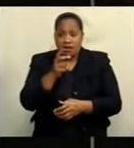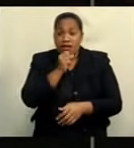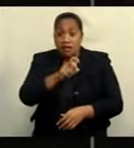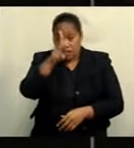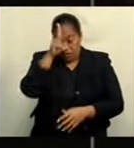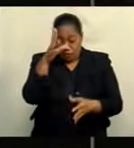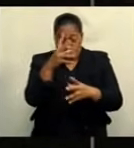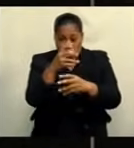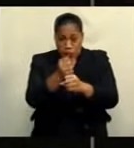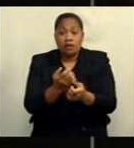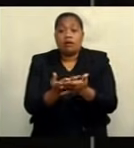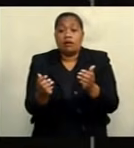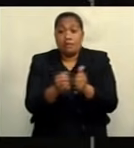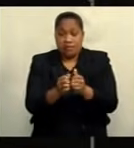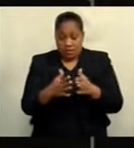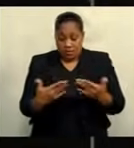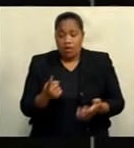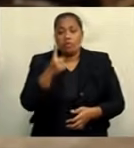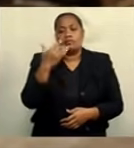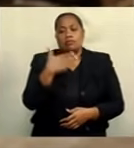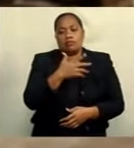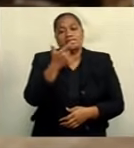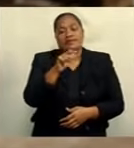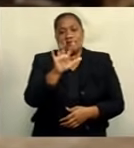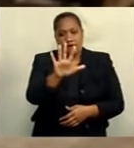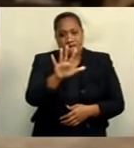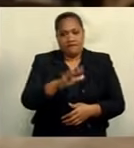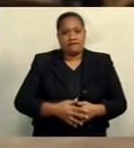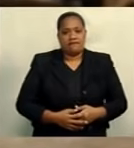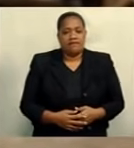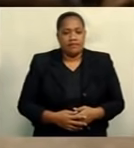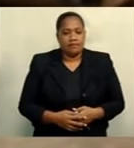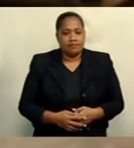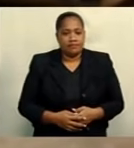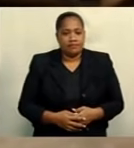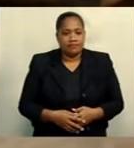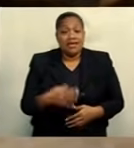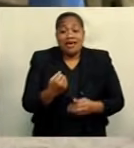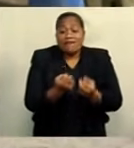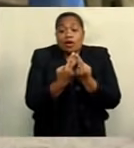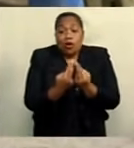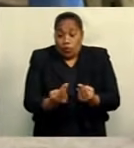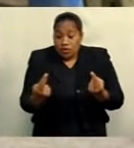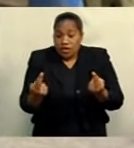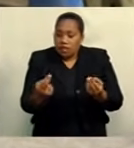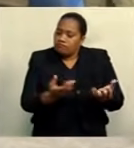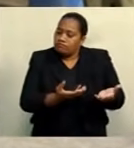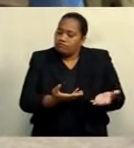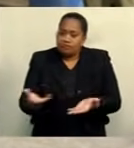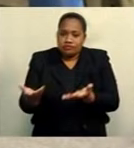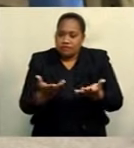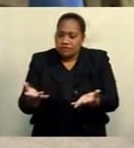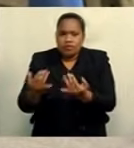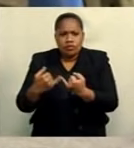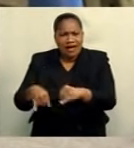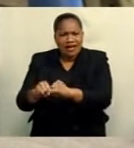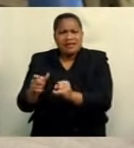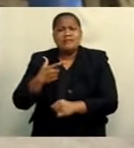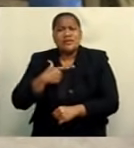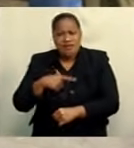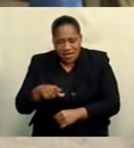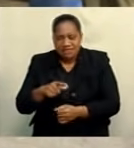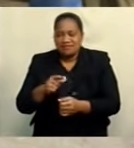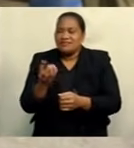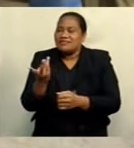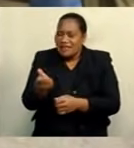the island to 175. Critical resources have been deployed to islands because of the actions of those who